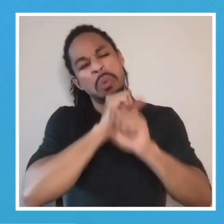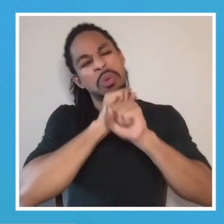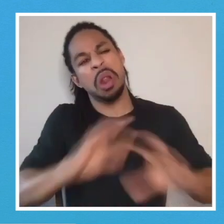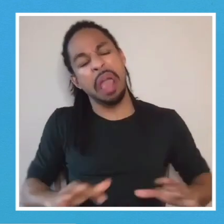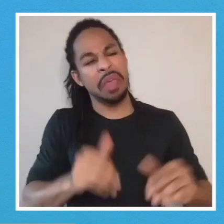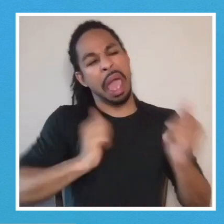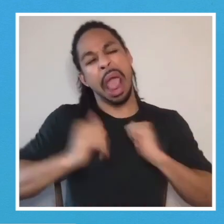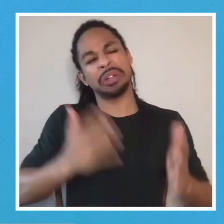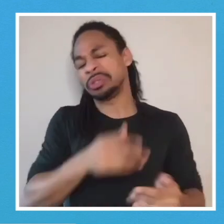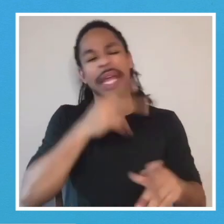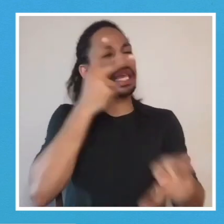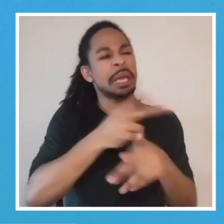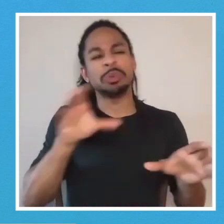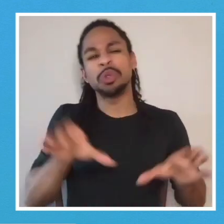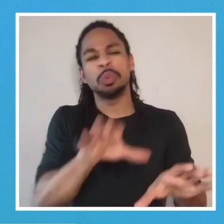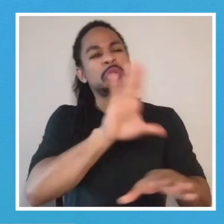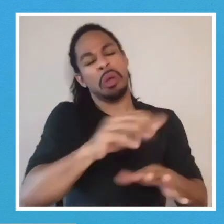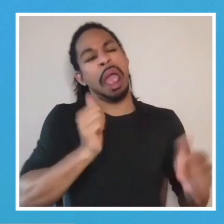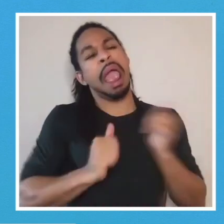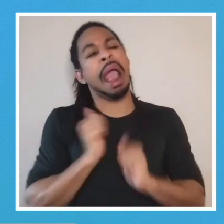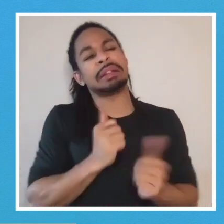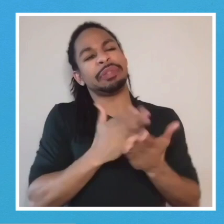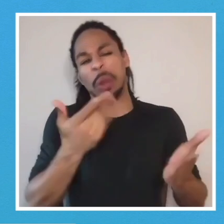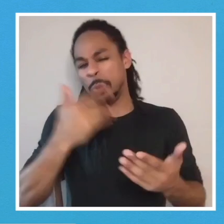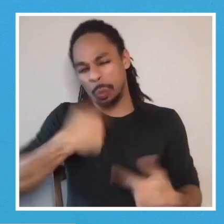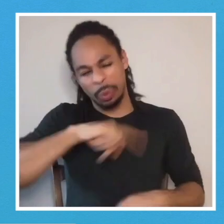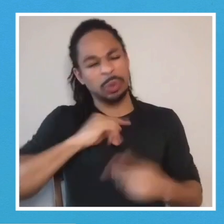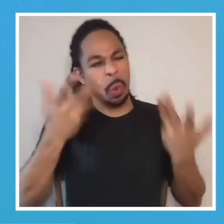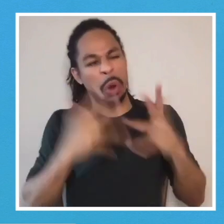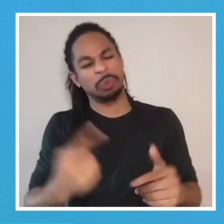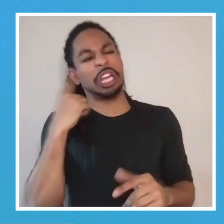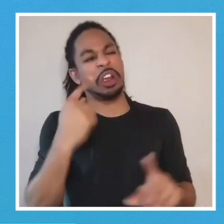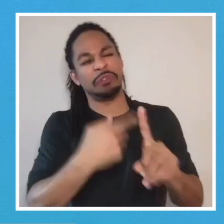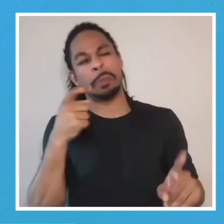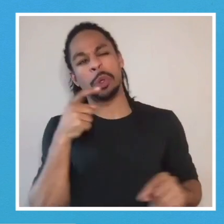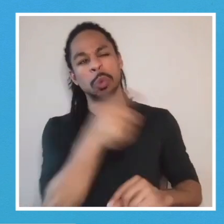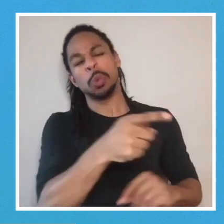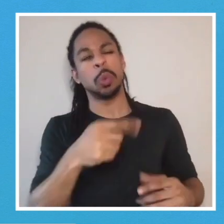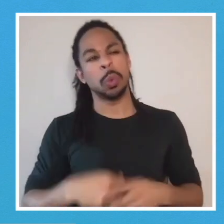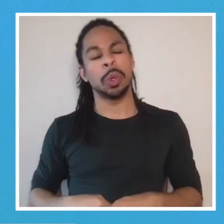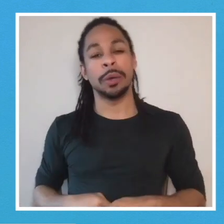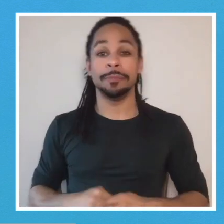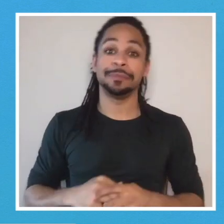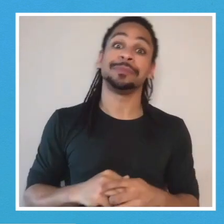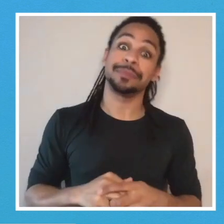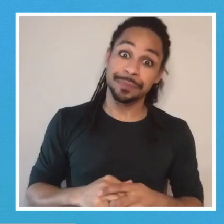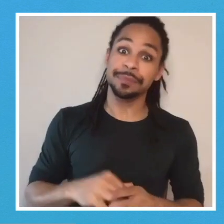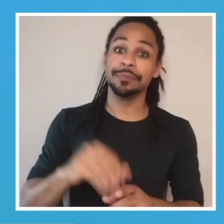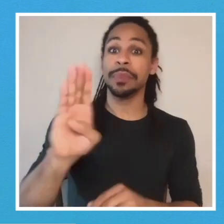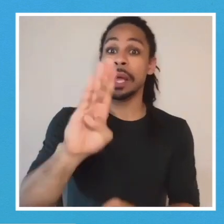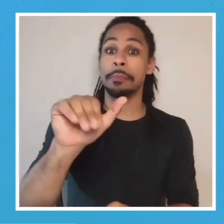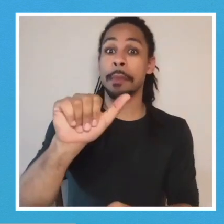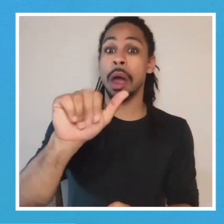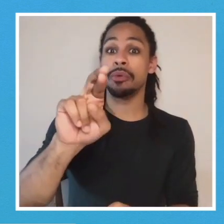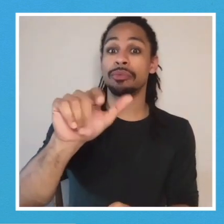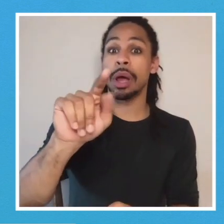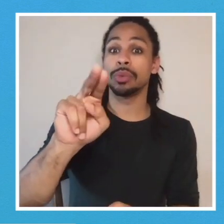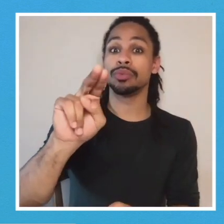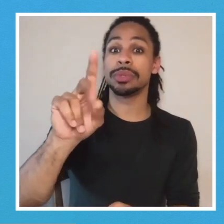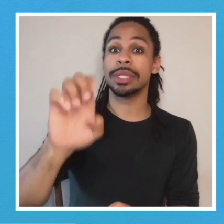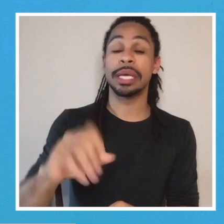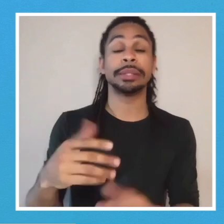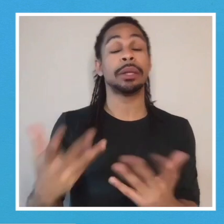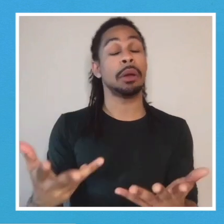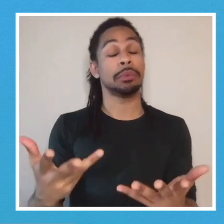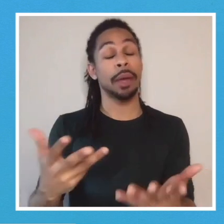do. No one wants to hear from you. Right. That's been the what's response. In terms of the action, what